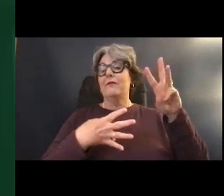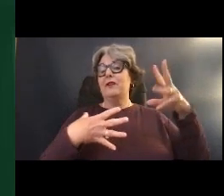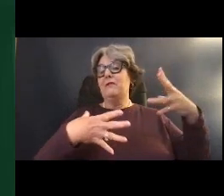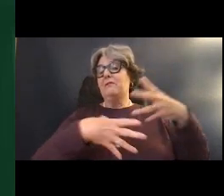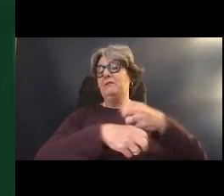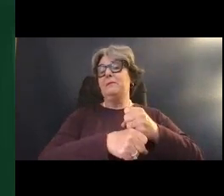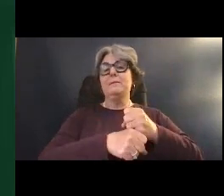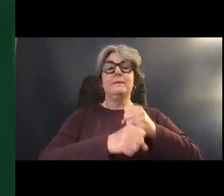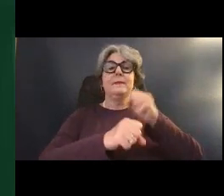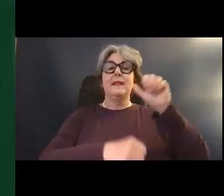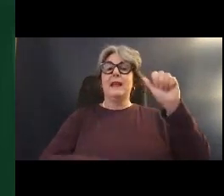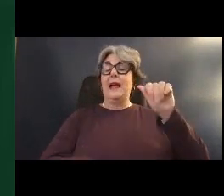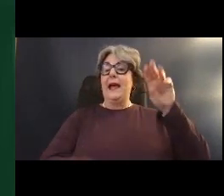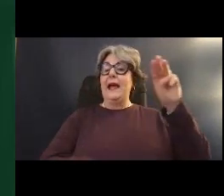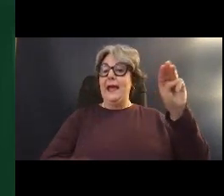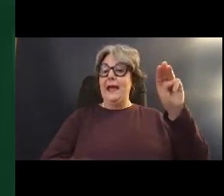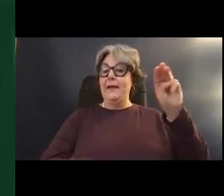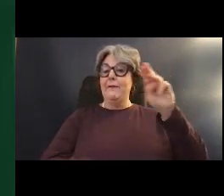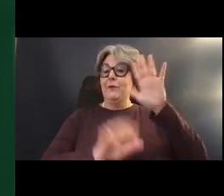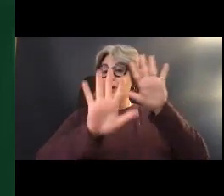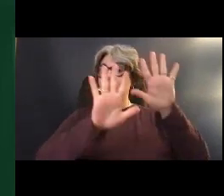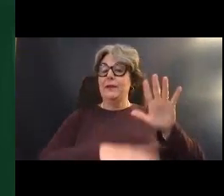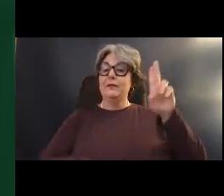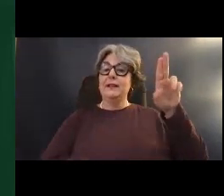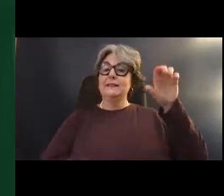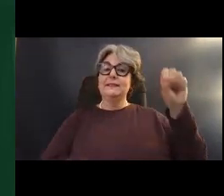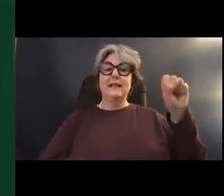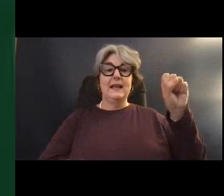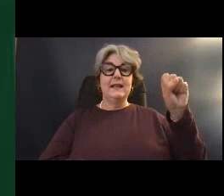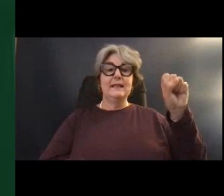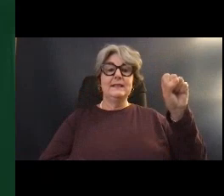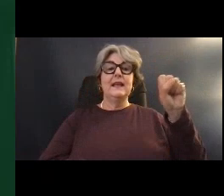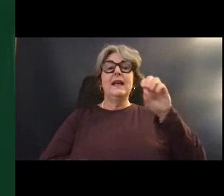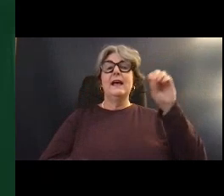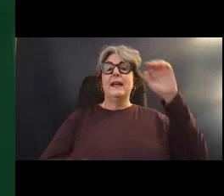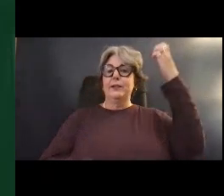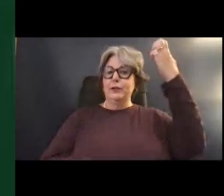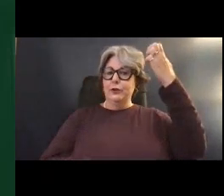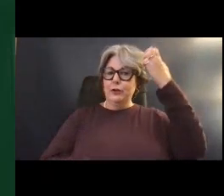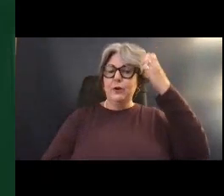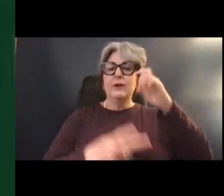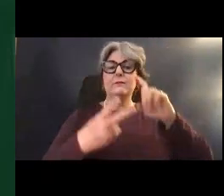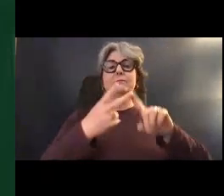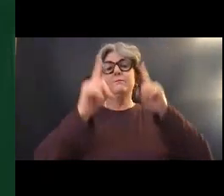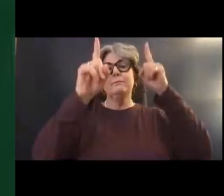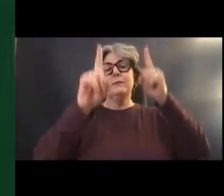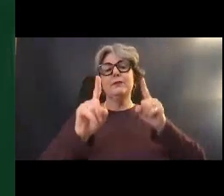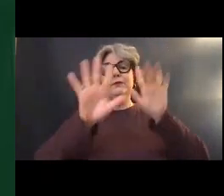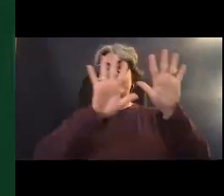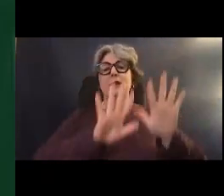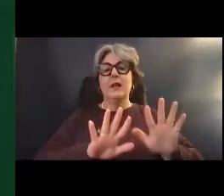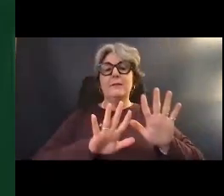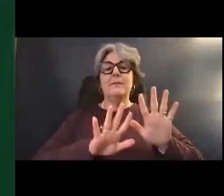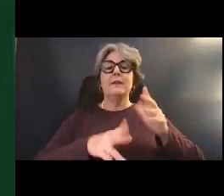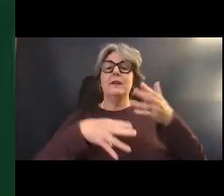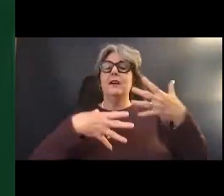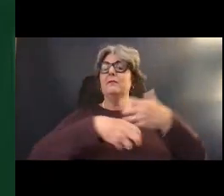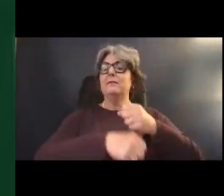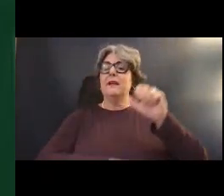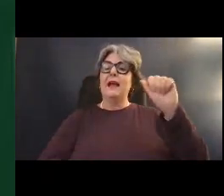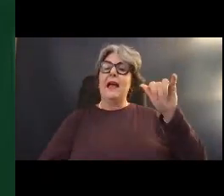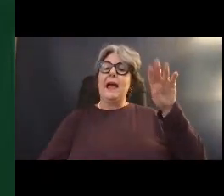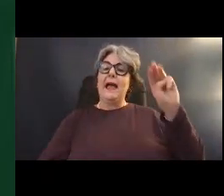Aim for Climate is co-led by the United States and the United Arab Emirates. The Agriculture Innovation Mission for Climate, or Aim for Climate,